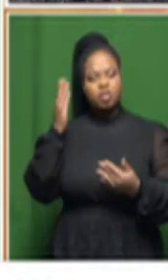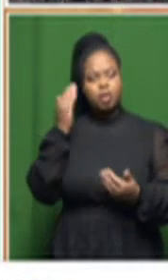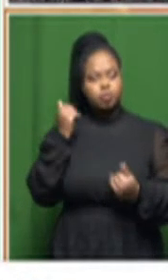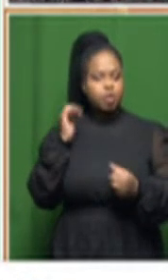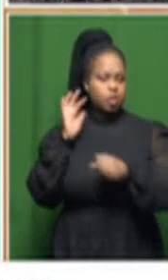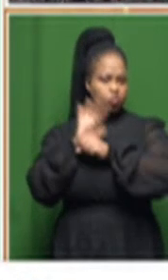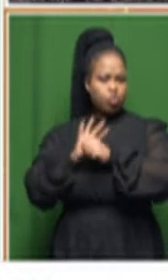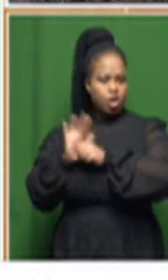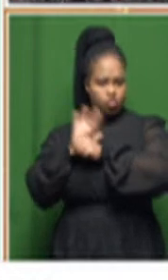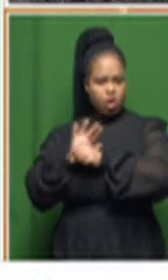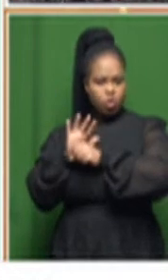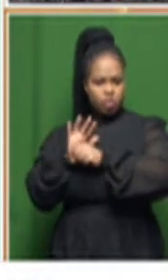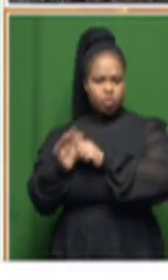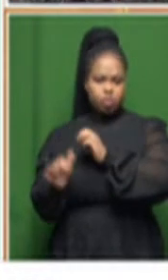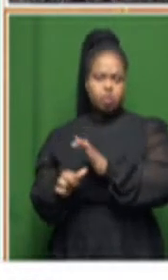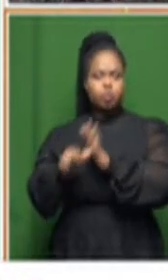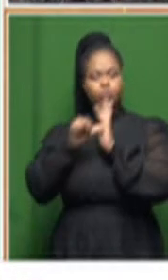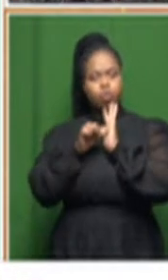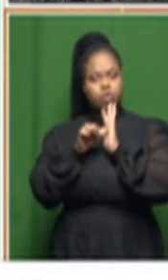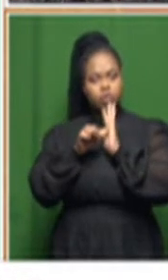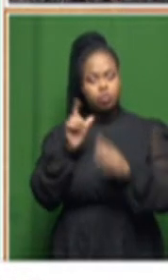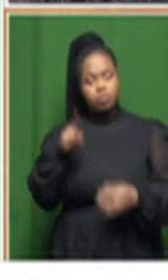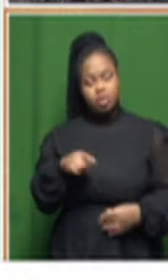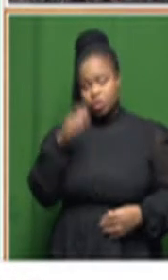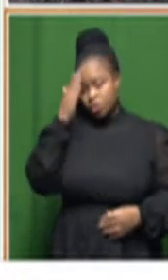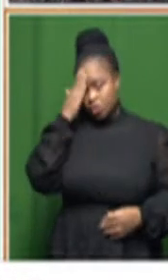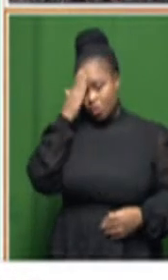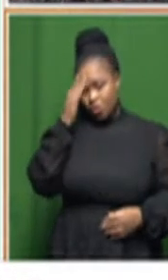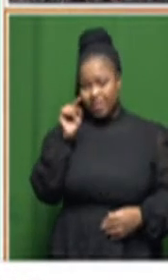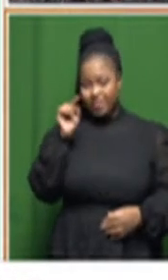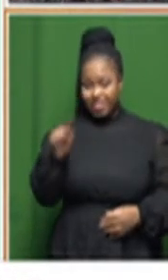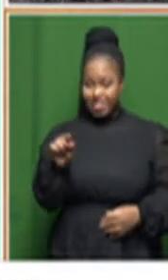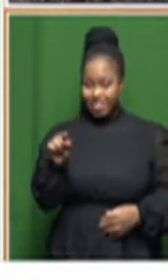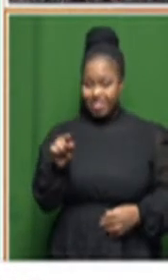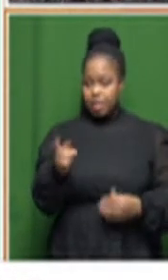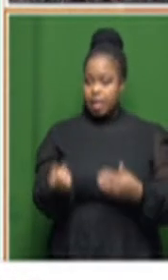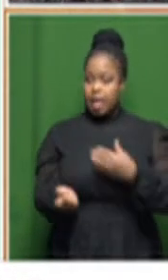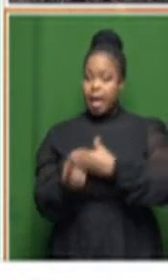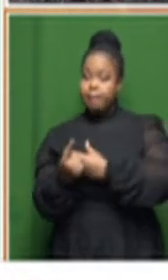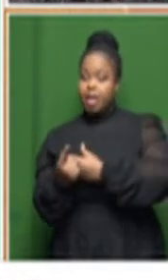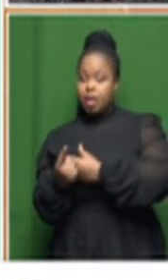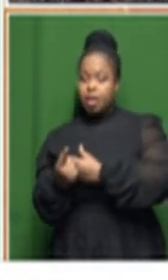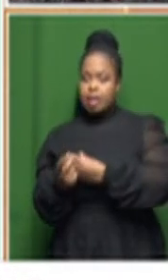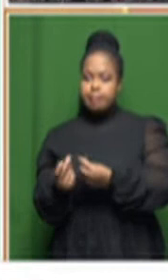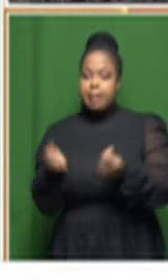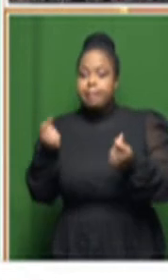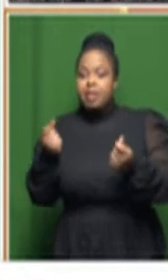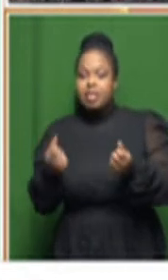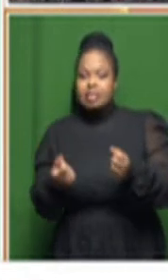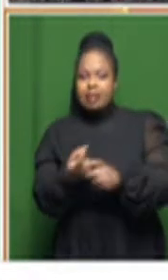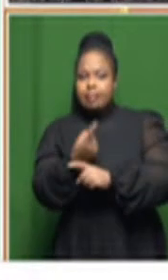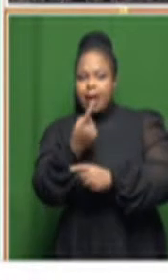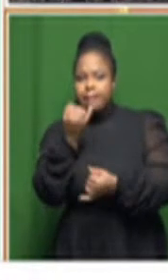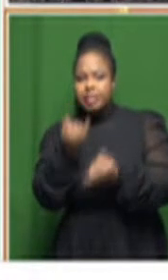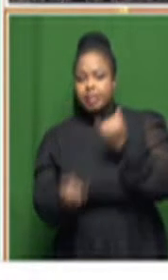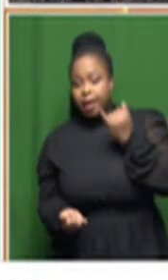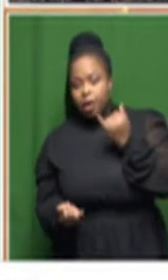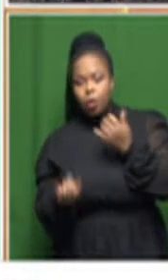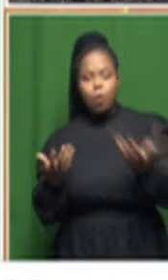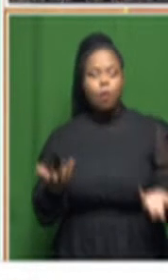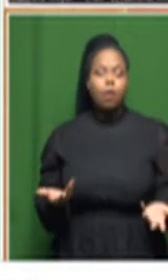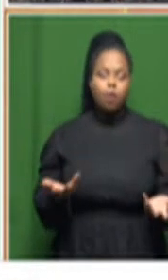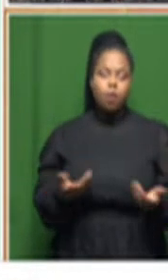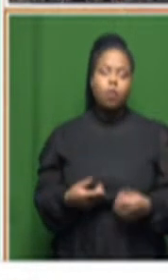is very important to determine whether this happened coincidentally or whether it has